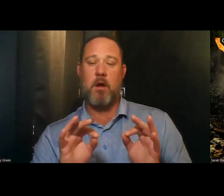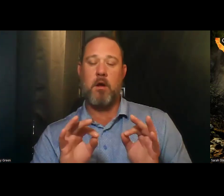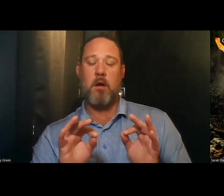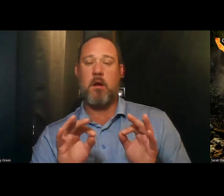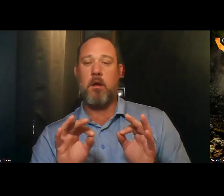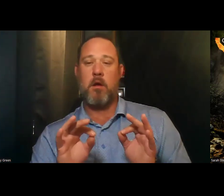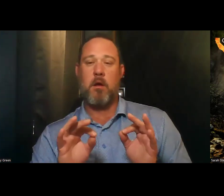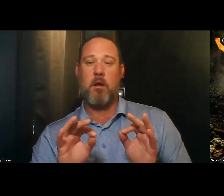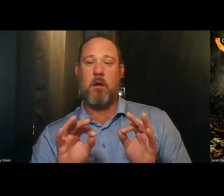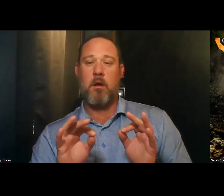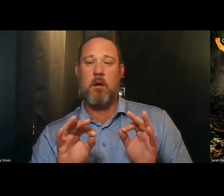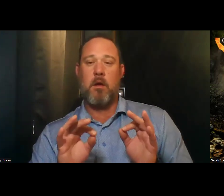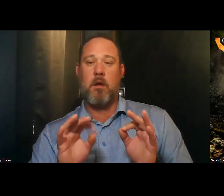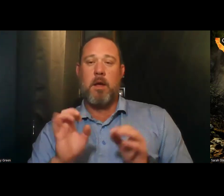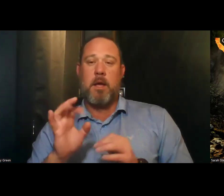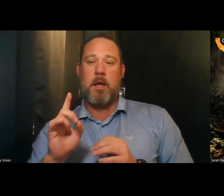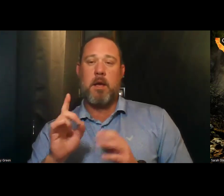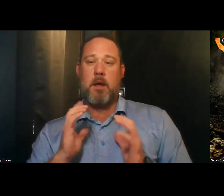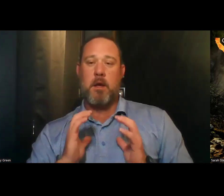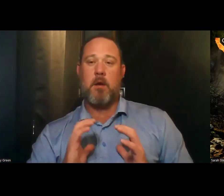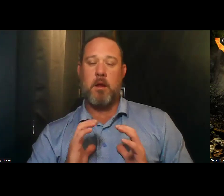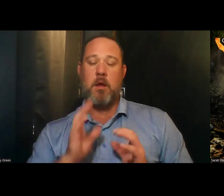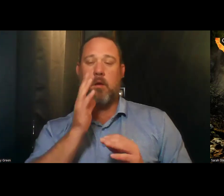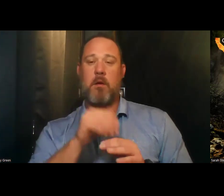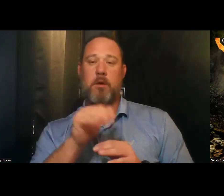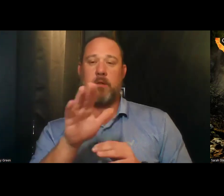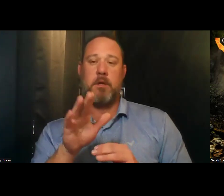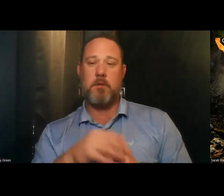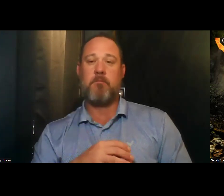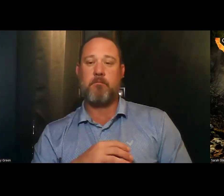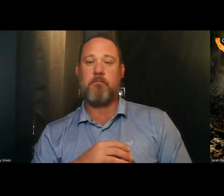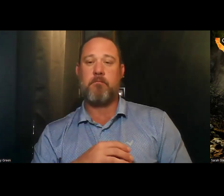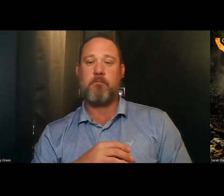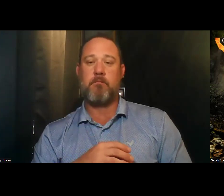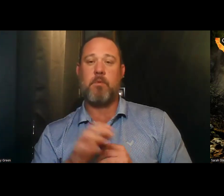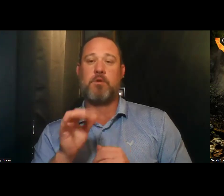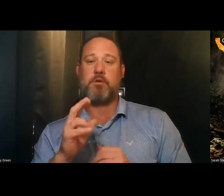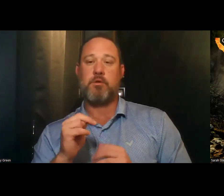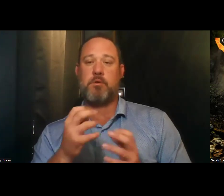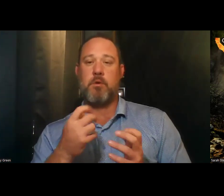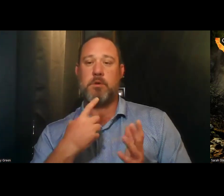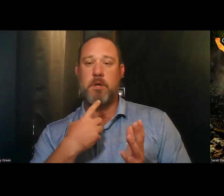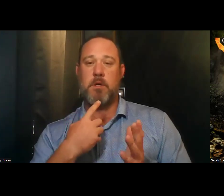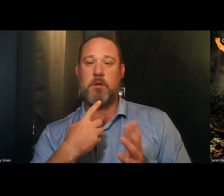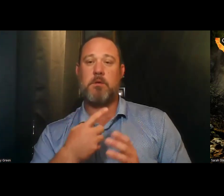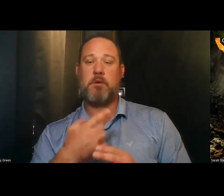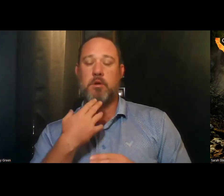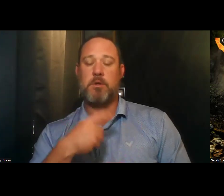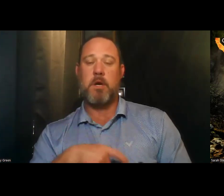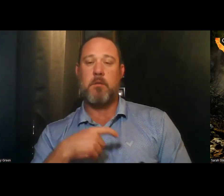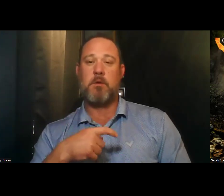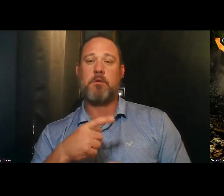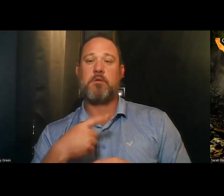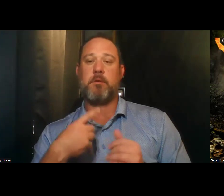the EACAD committee, and we will be sending that out to you. But what Susan wanted to say, and this is so timely,